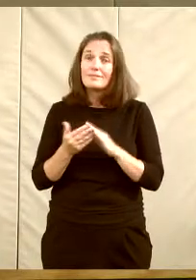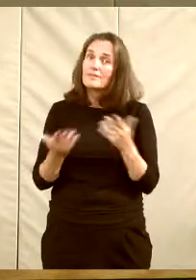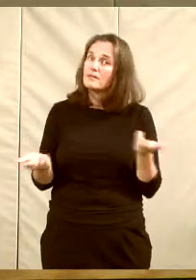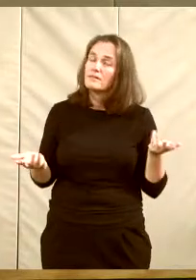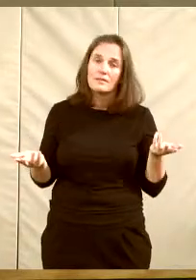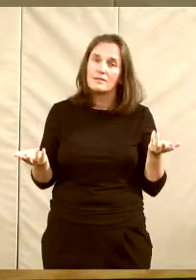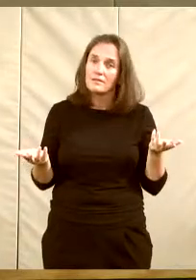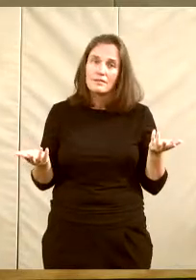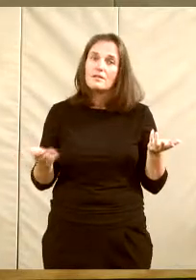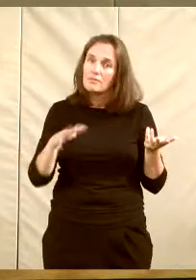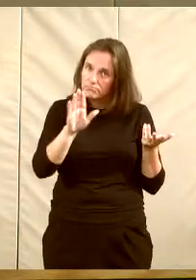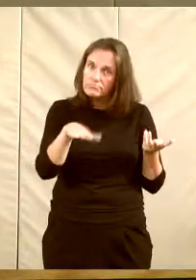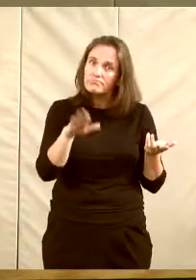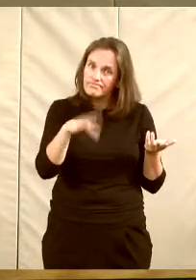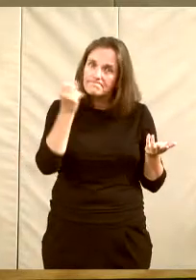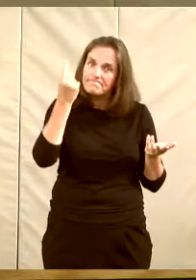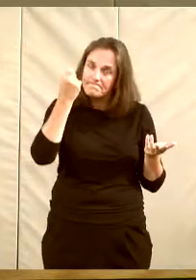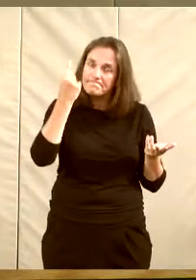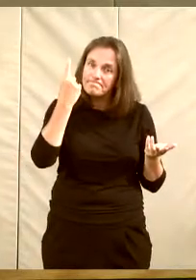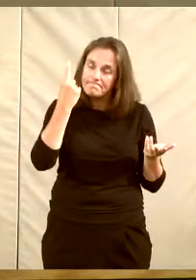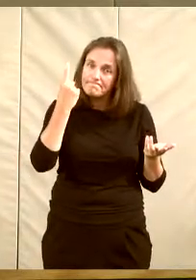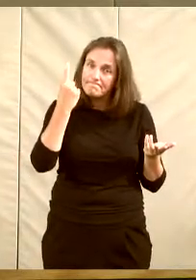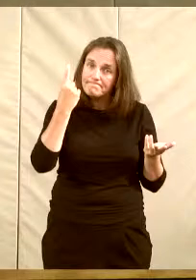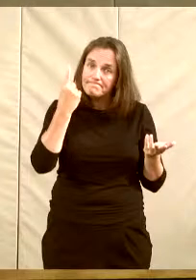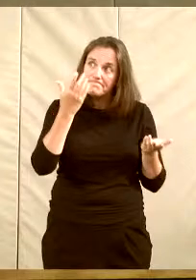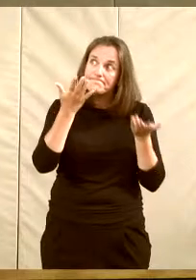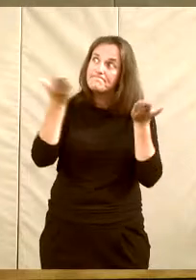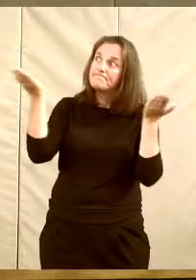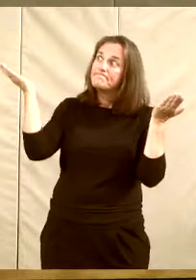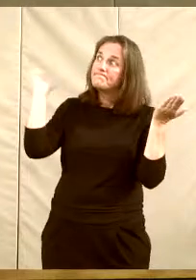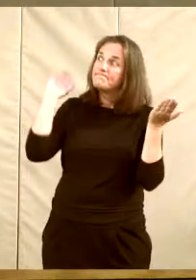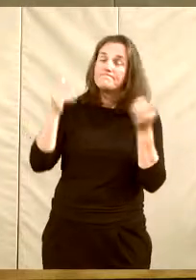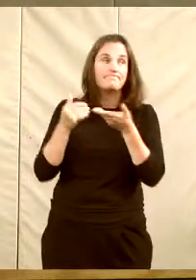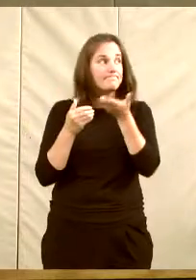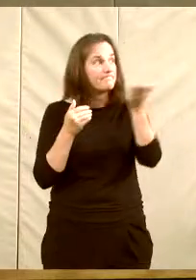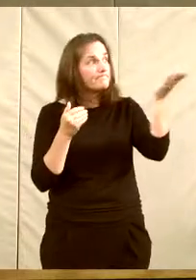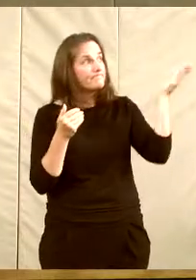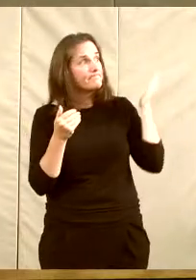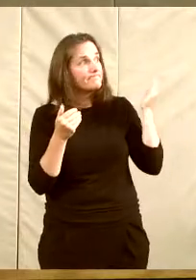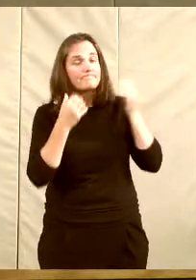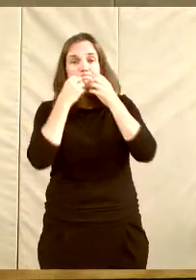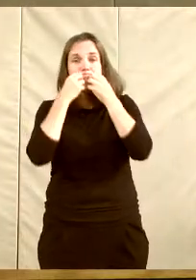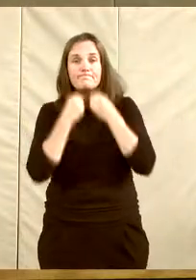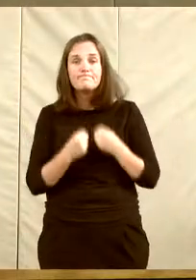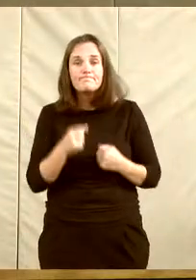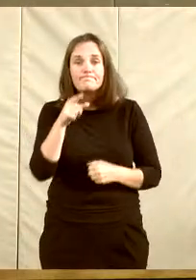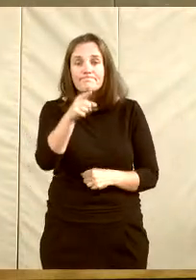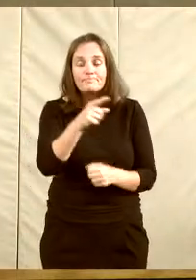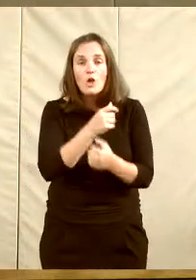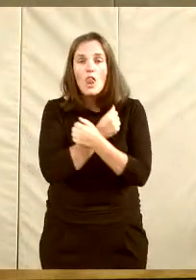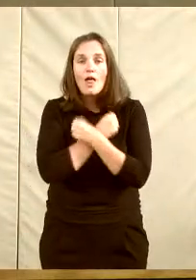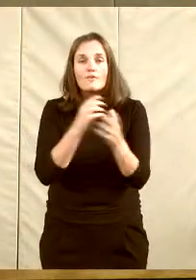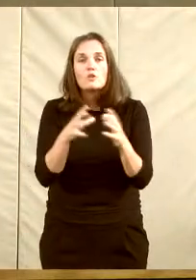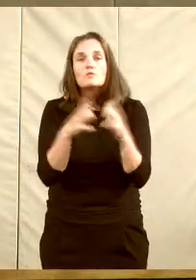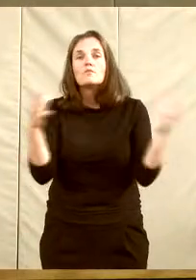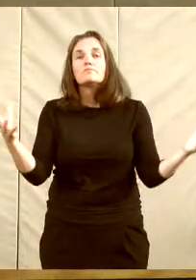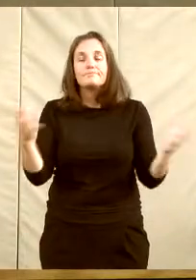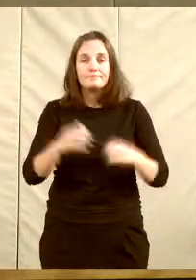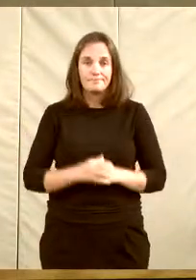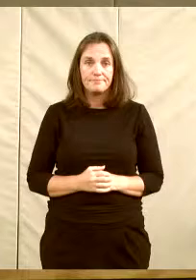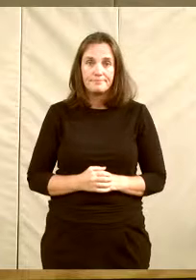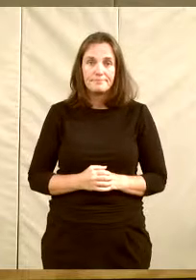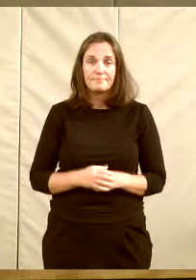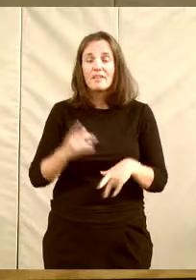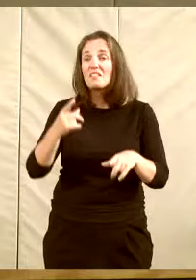need to know something. The men and women here tonight love you tremendously. They